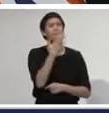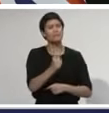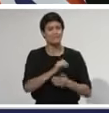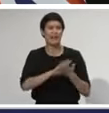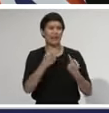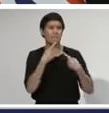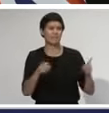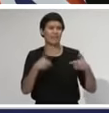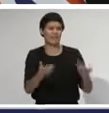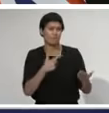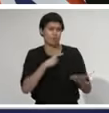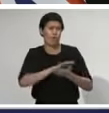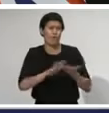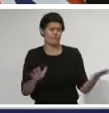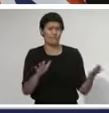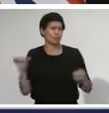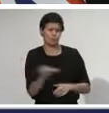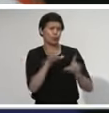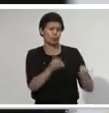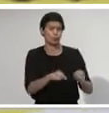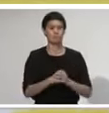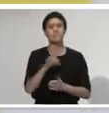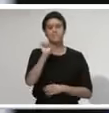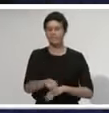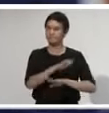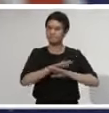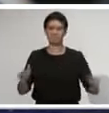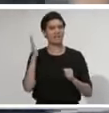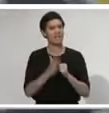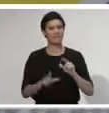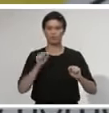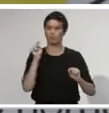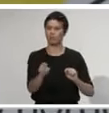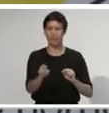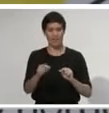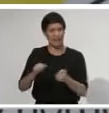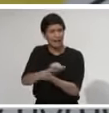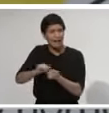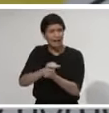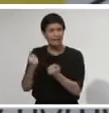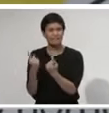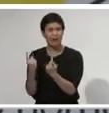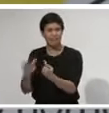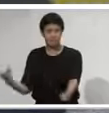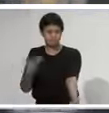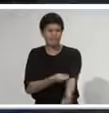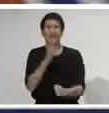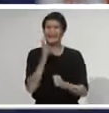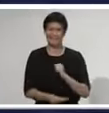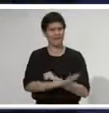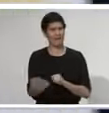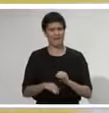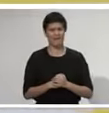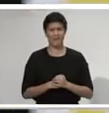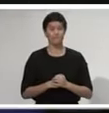that obviously that's not the thing to do? Indeed, under no circumstances should they even think about doing that. I don't think we've had any suggestion